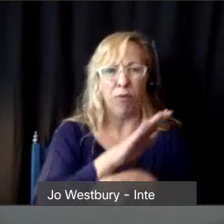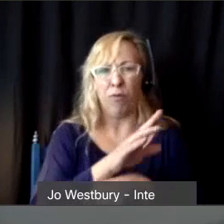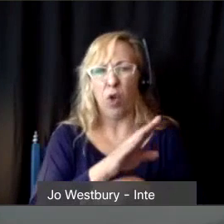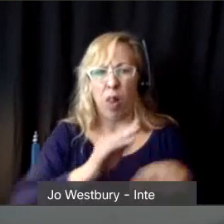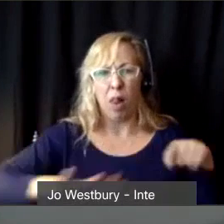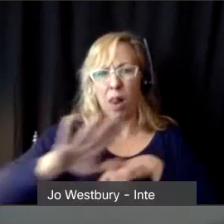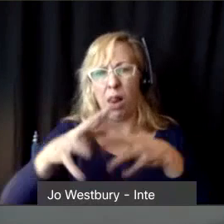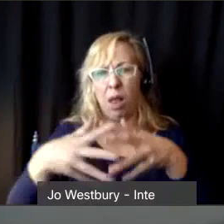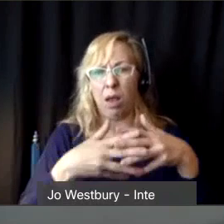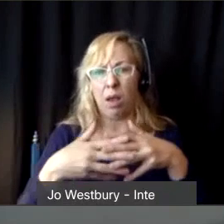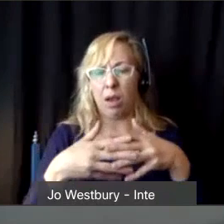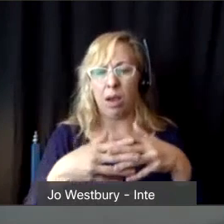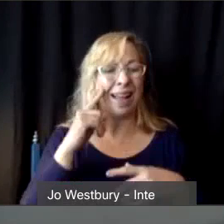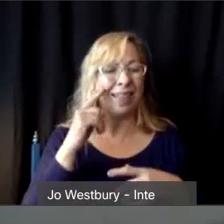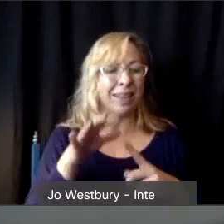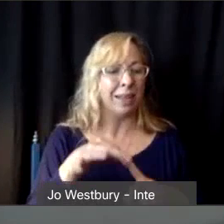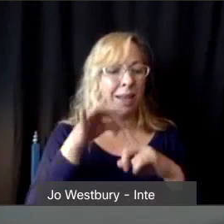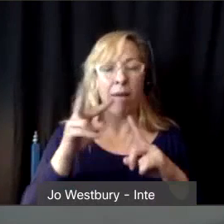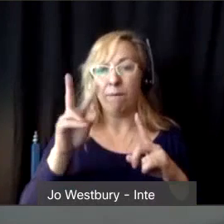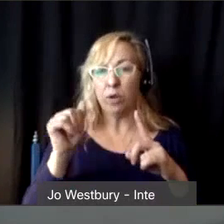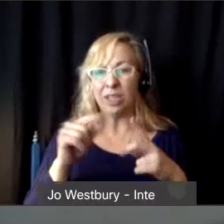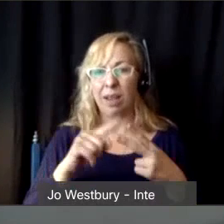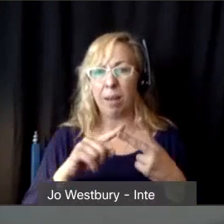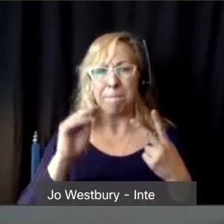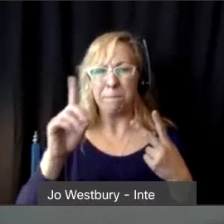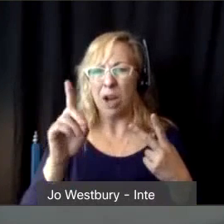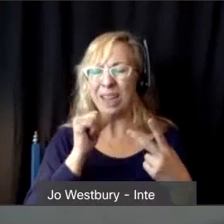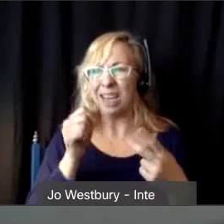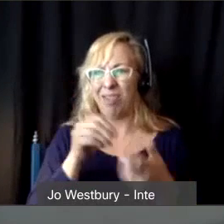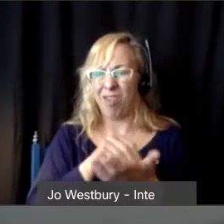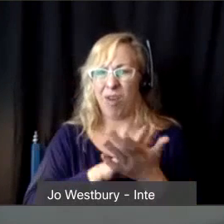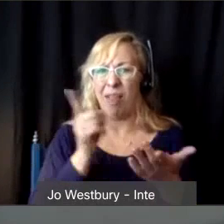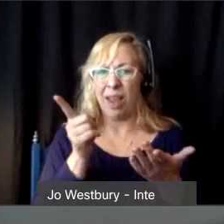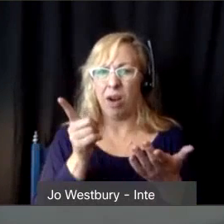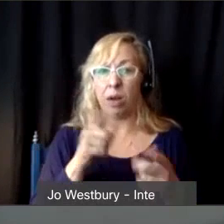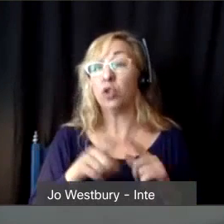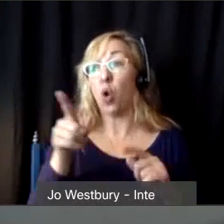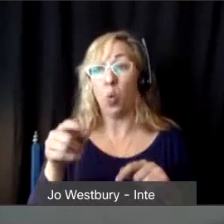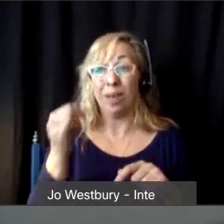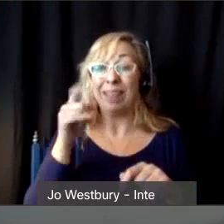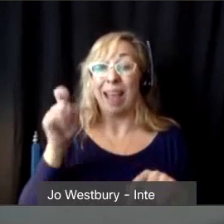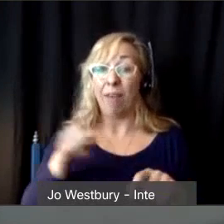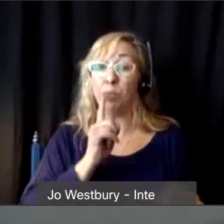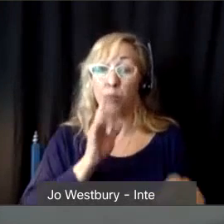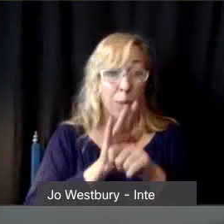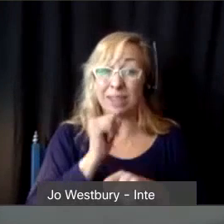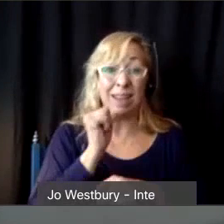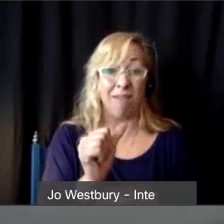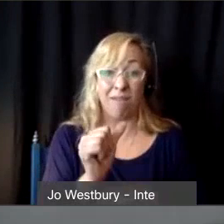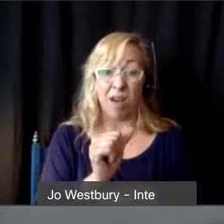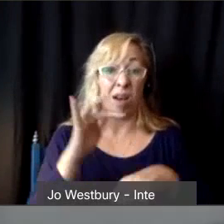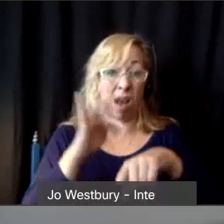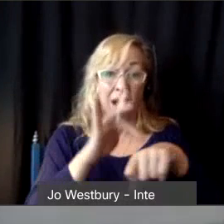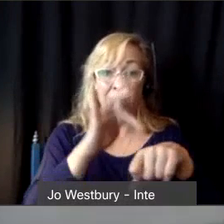for, I know Virginia and Maryland are not listed, and confirm that they have not traveled to a level 3